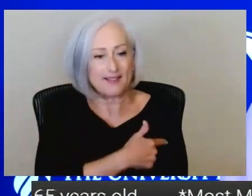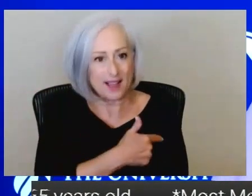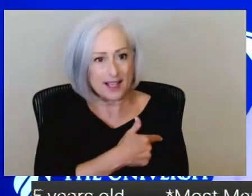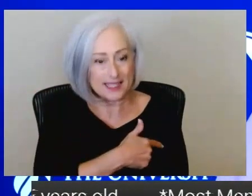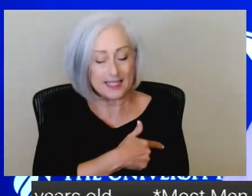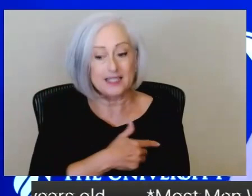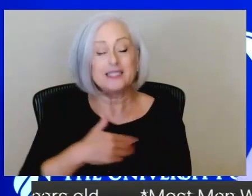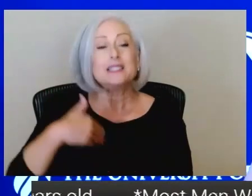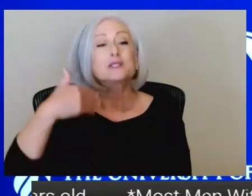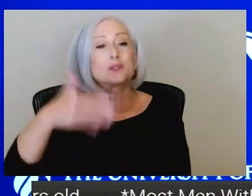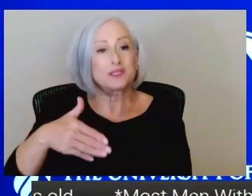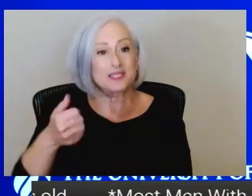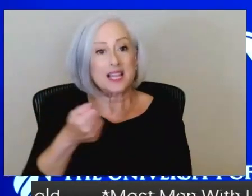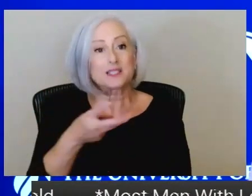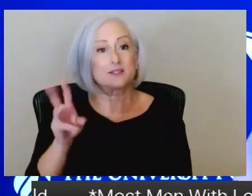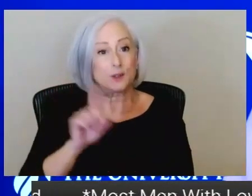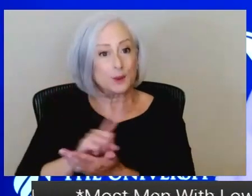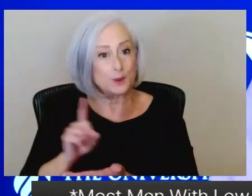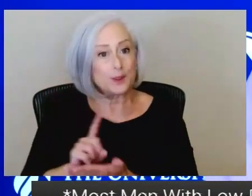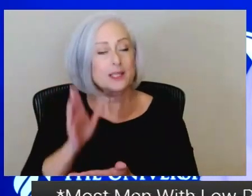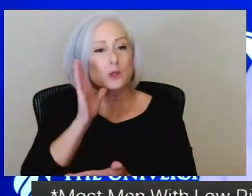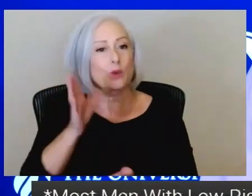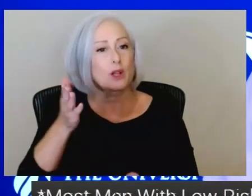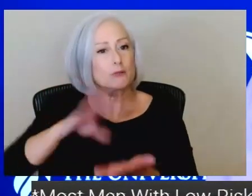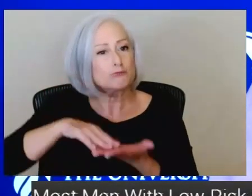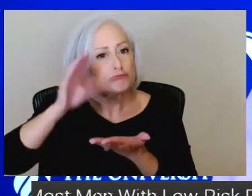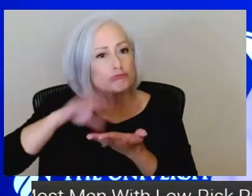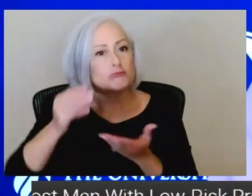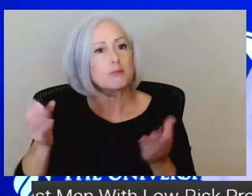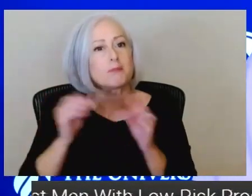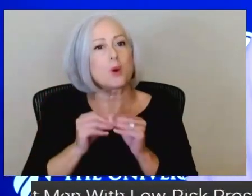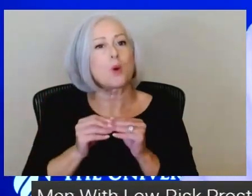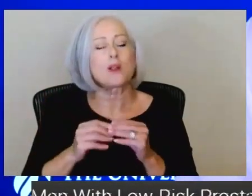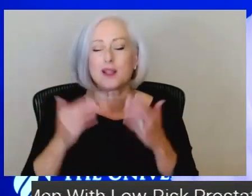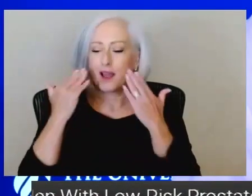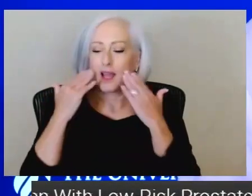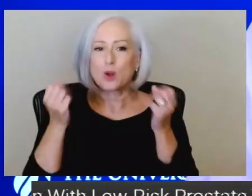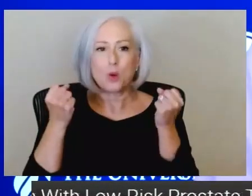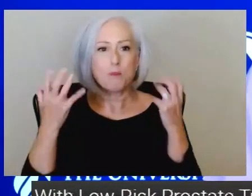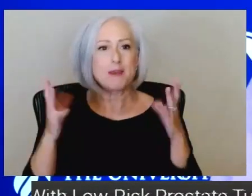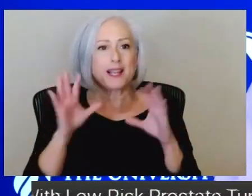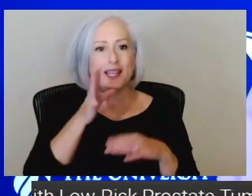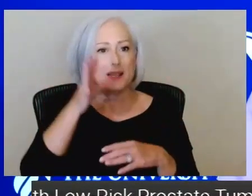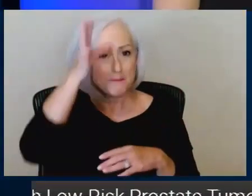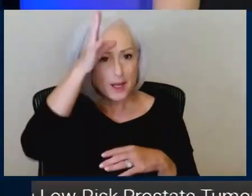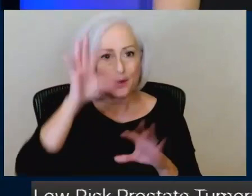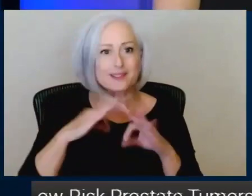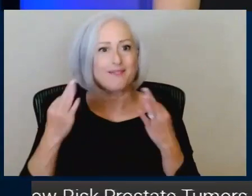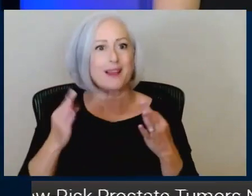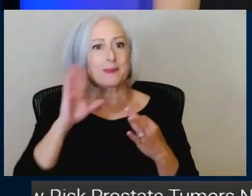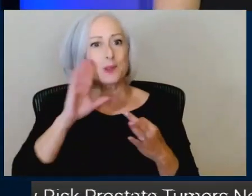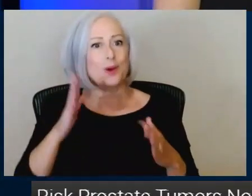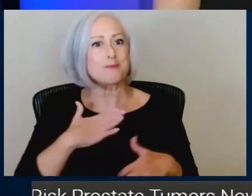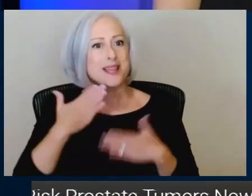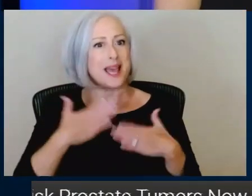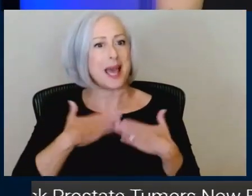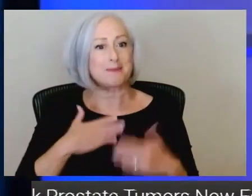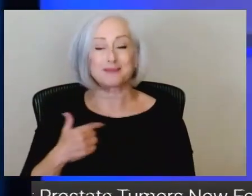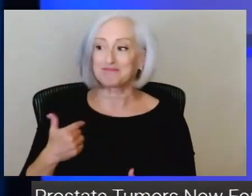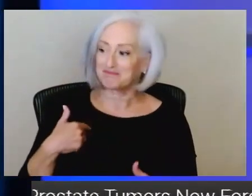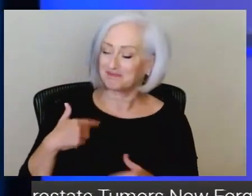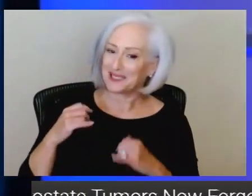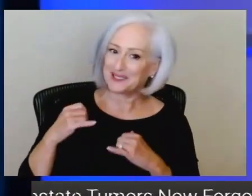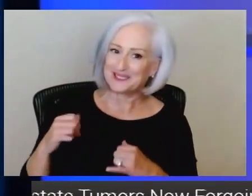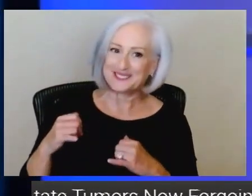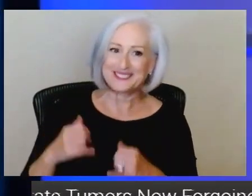few weeks, we'll definitely be having more of that information. I know a lot of families, a lot of parents are going to be happy about that. Absolutely. I'm one of them. All right. Thank you so much for